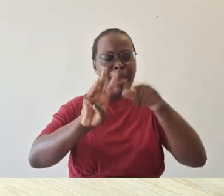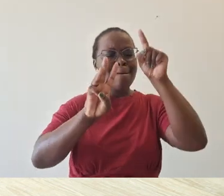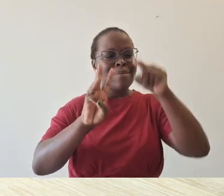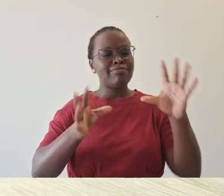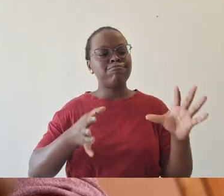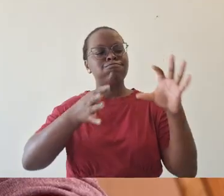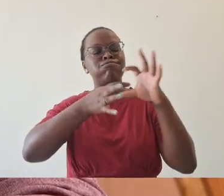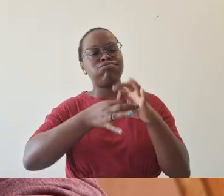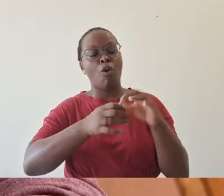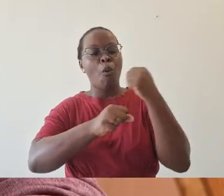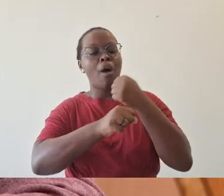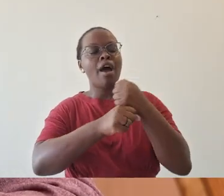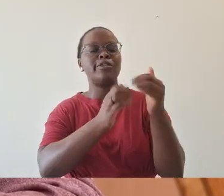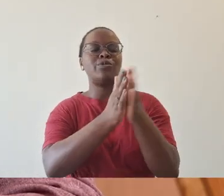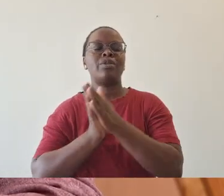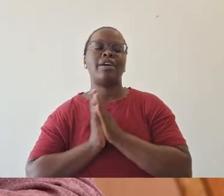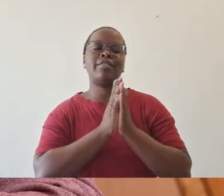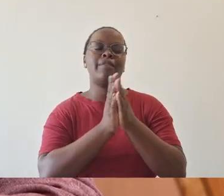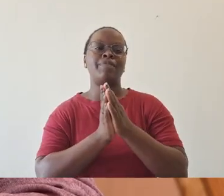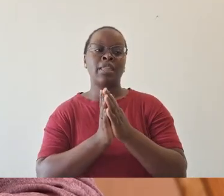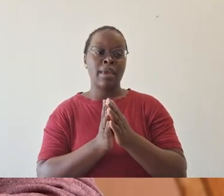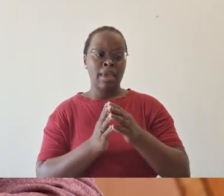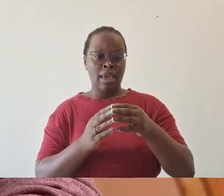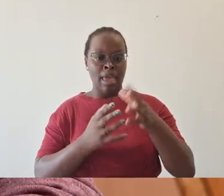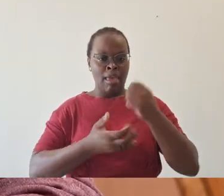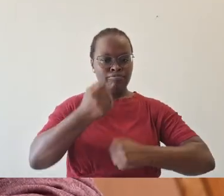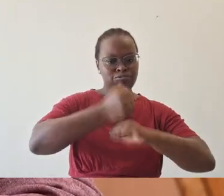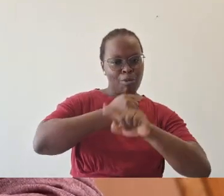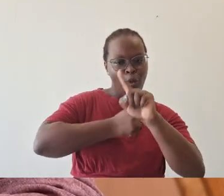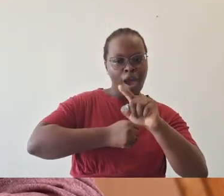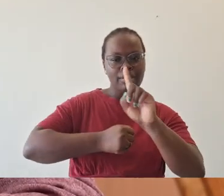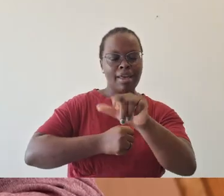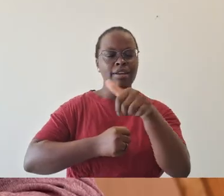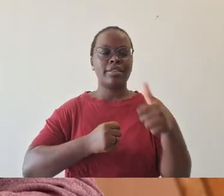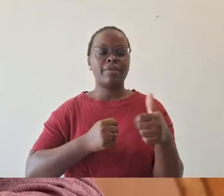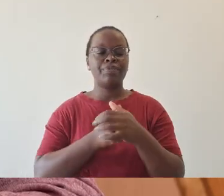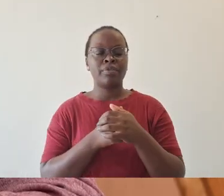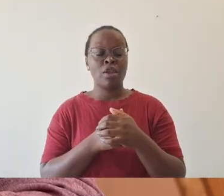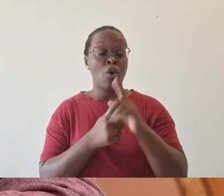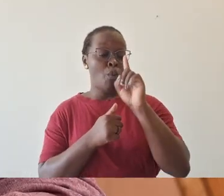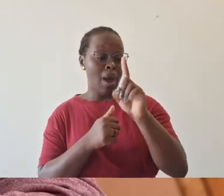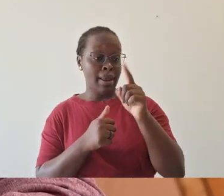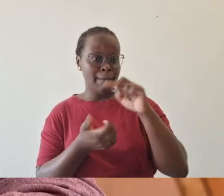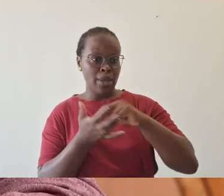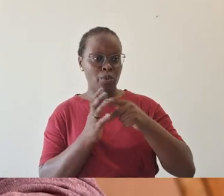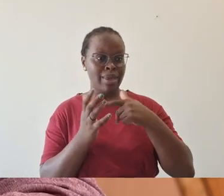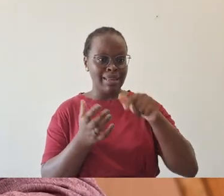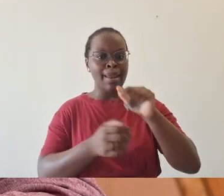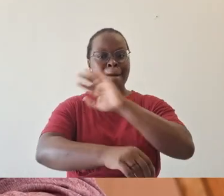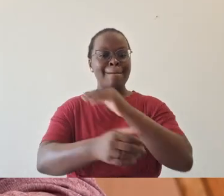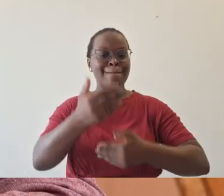that we are working towards the same objective together and we're complementing each other. So one, we need to scale